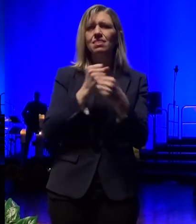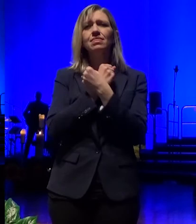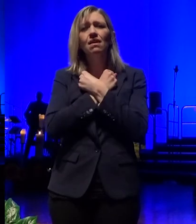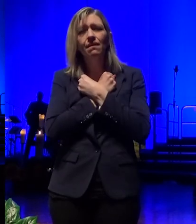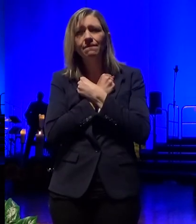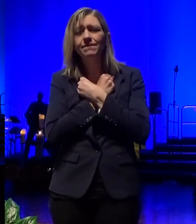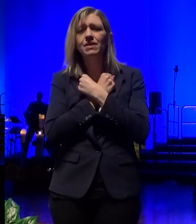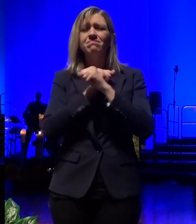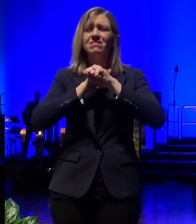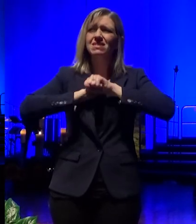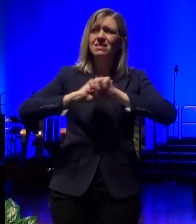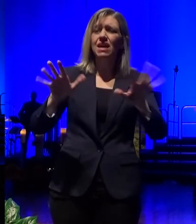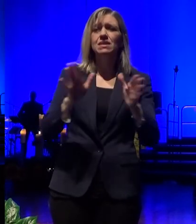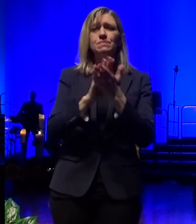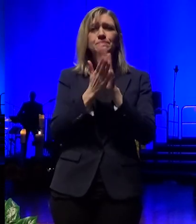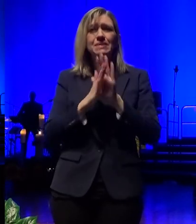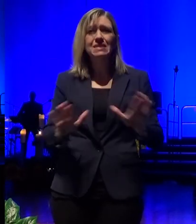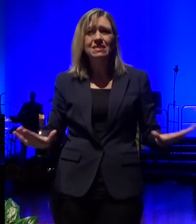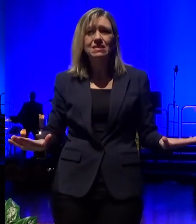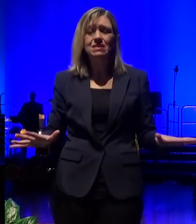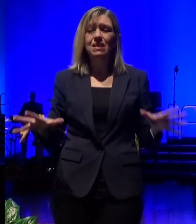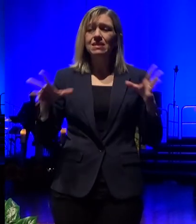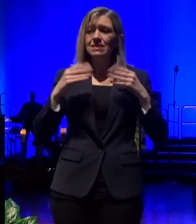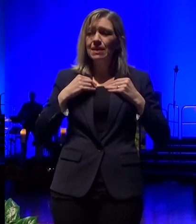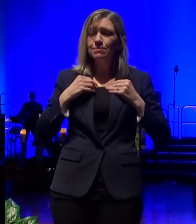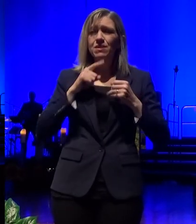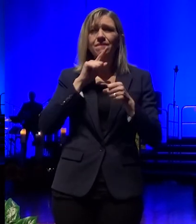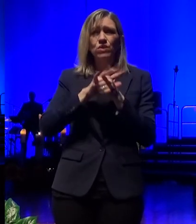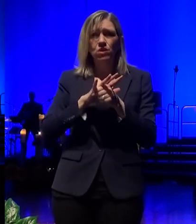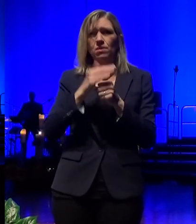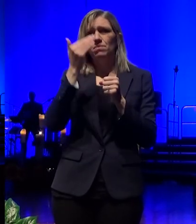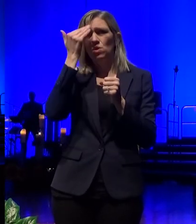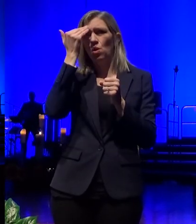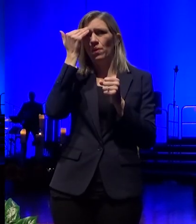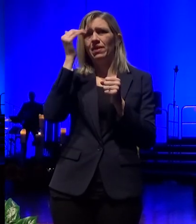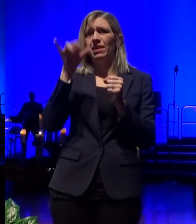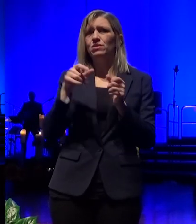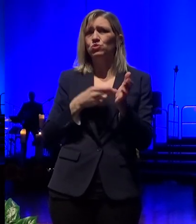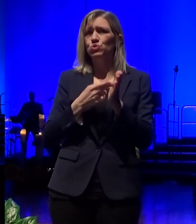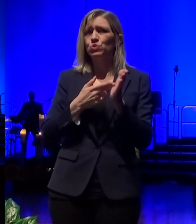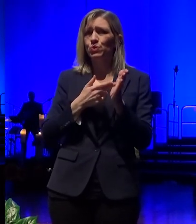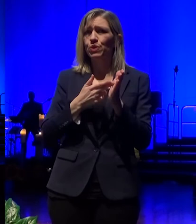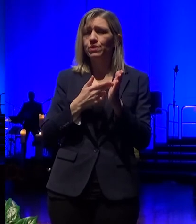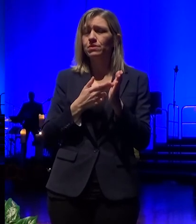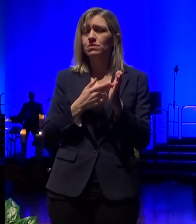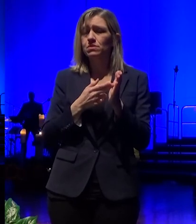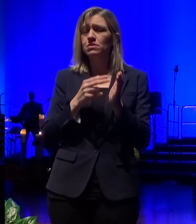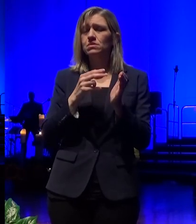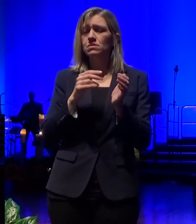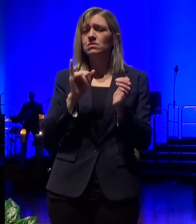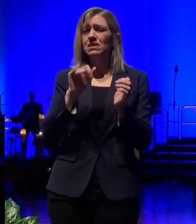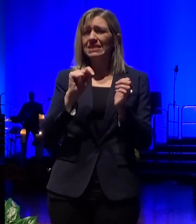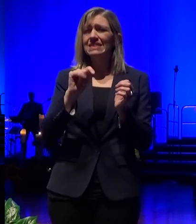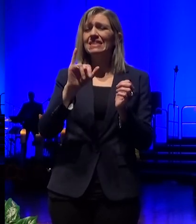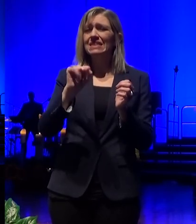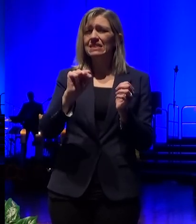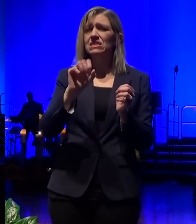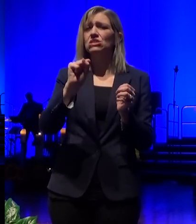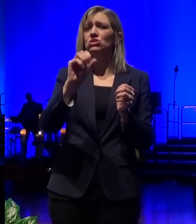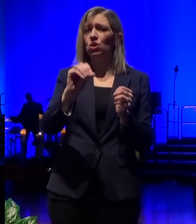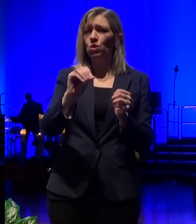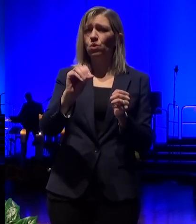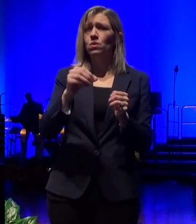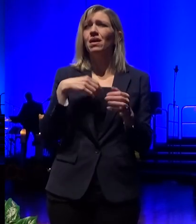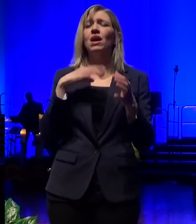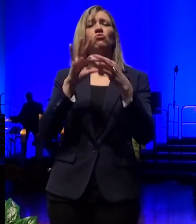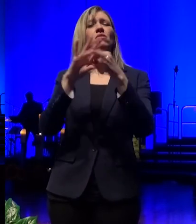Send peace. Accept, affirm, knowing this truth. It is so. I release this